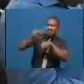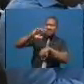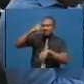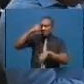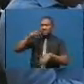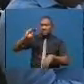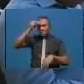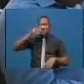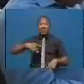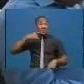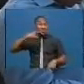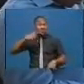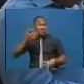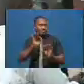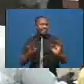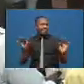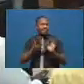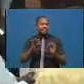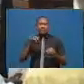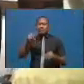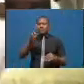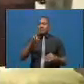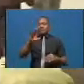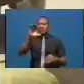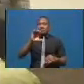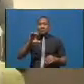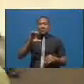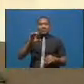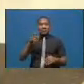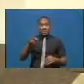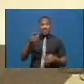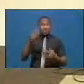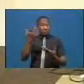the minister said it would be necessary for the PURC,